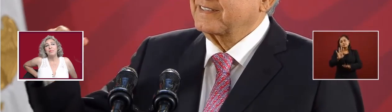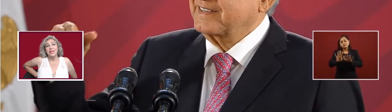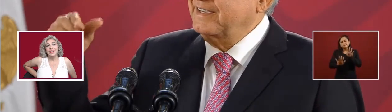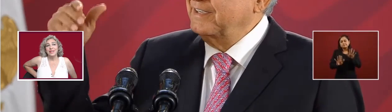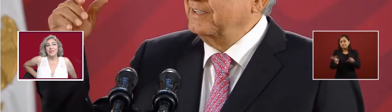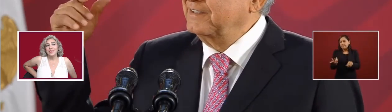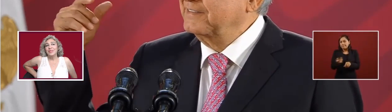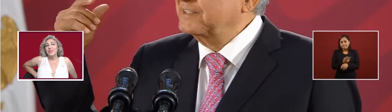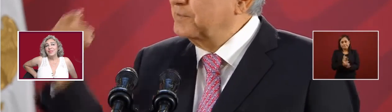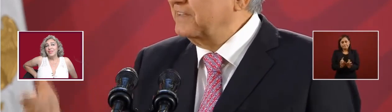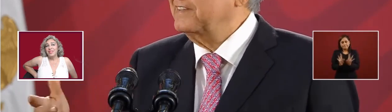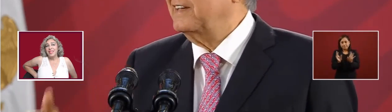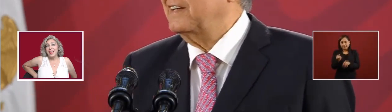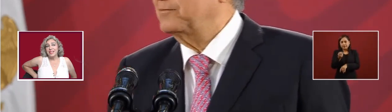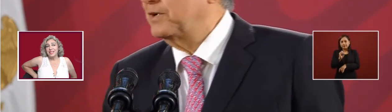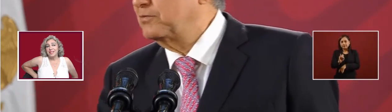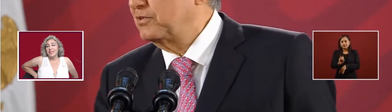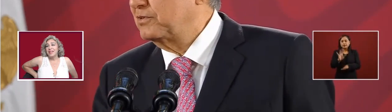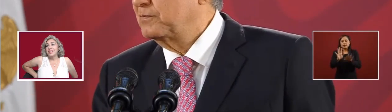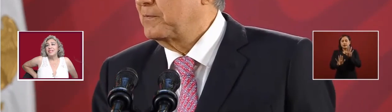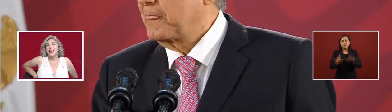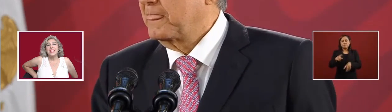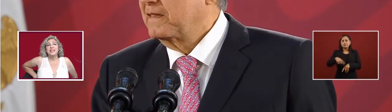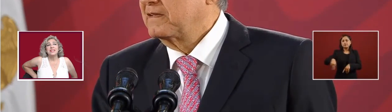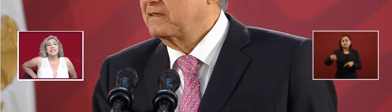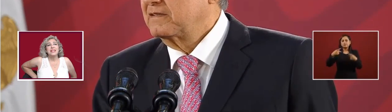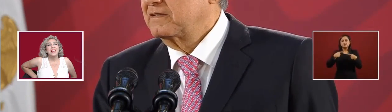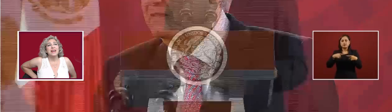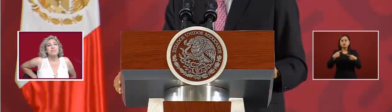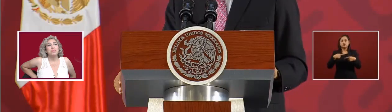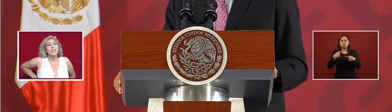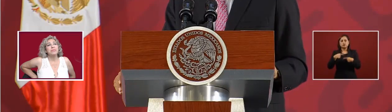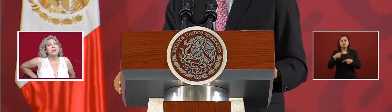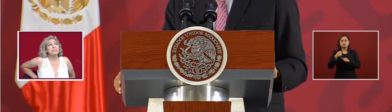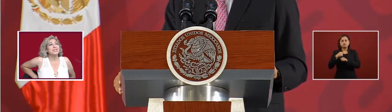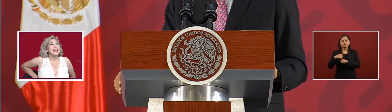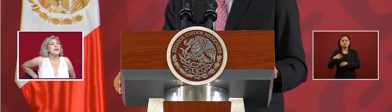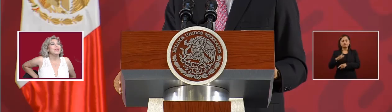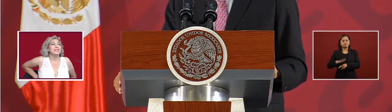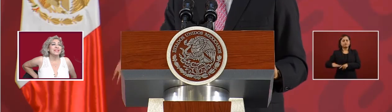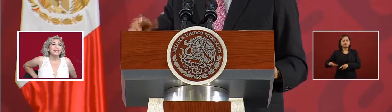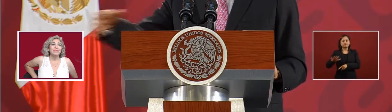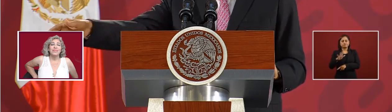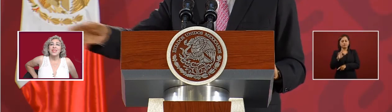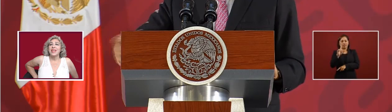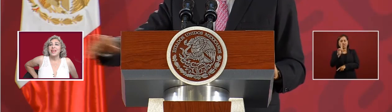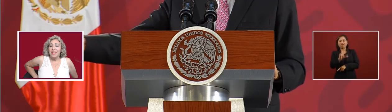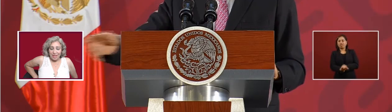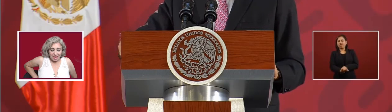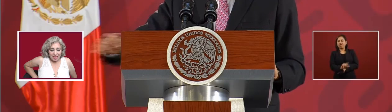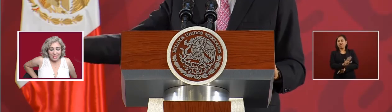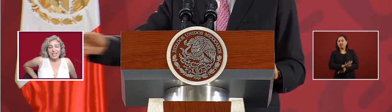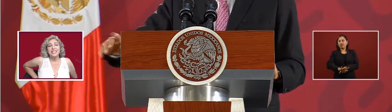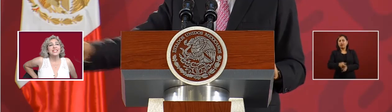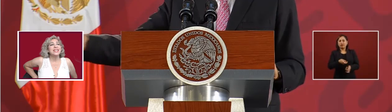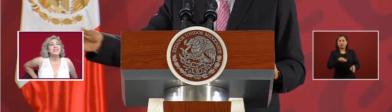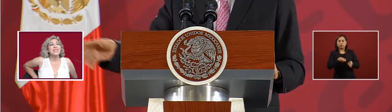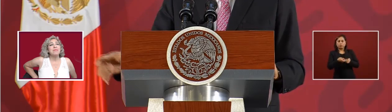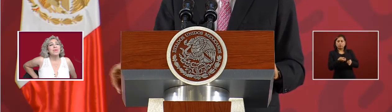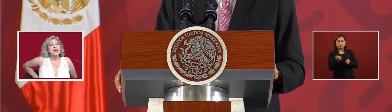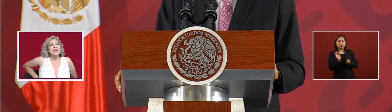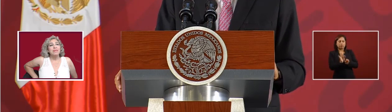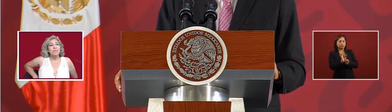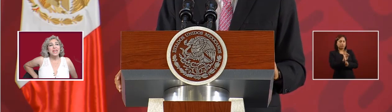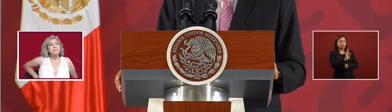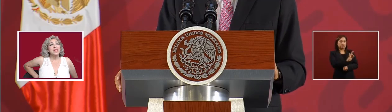it's going to happen that they put the people down and they consider